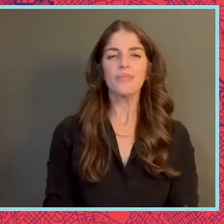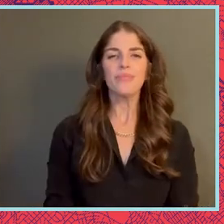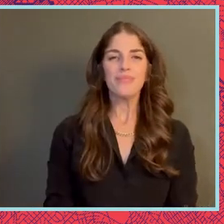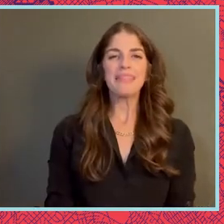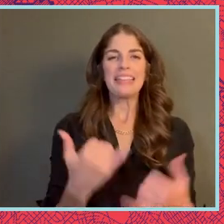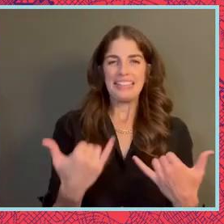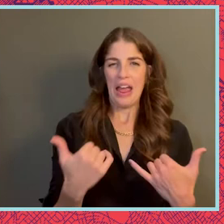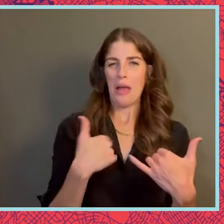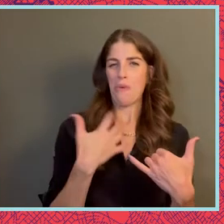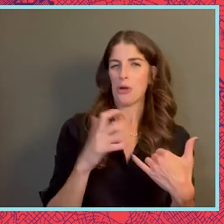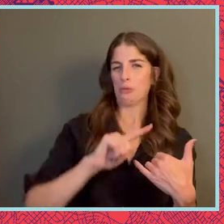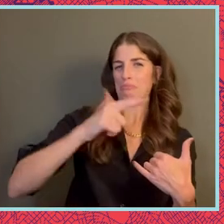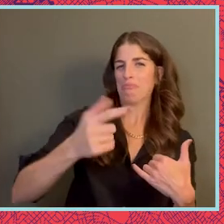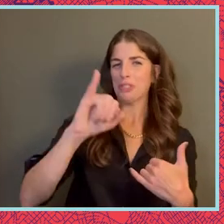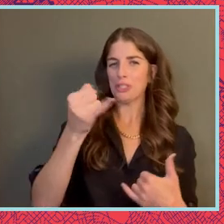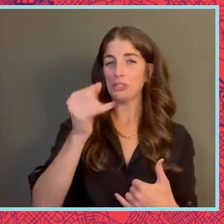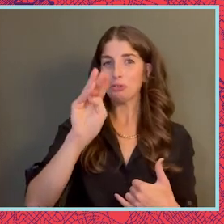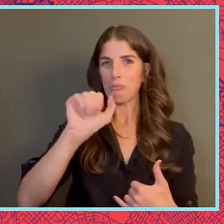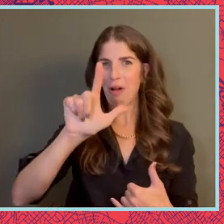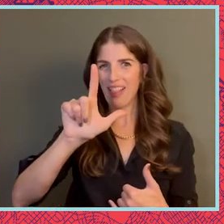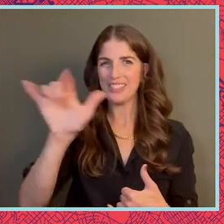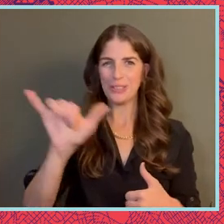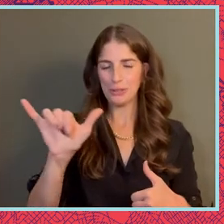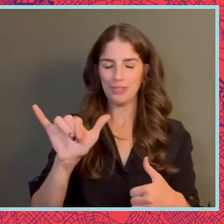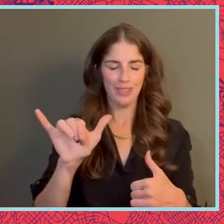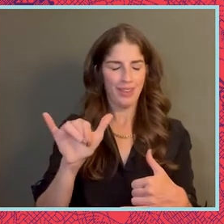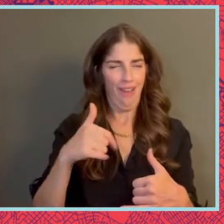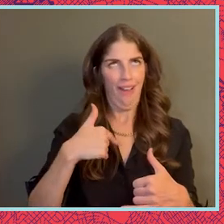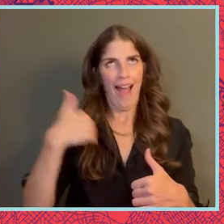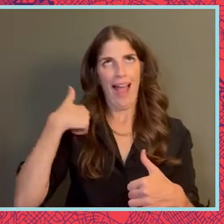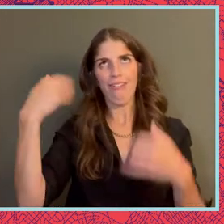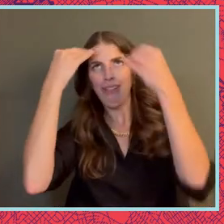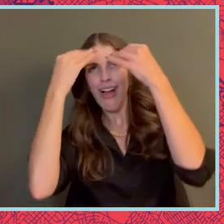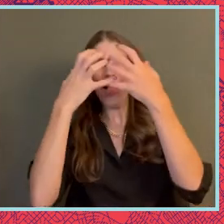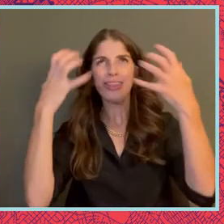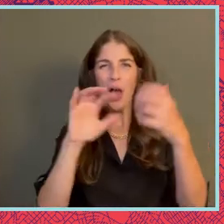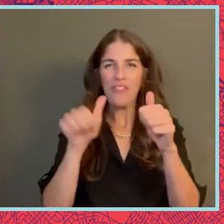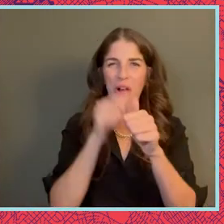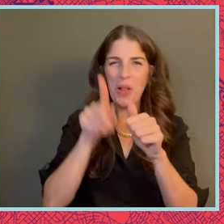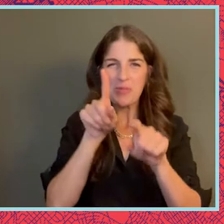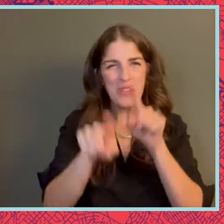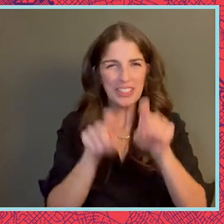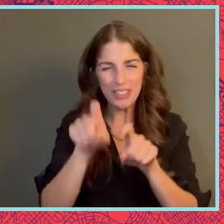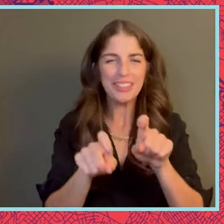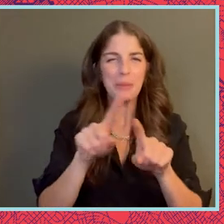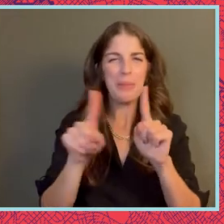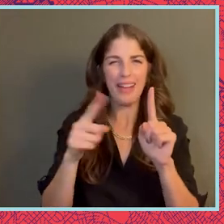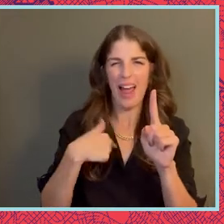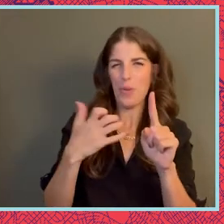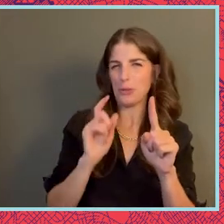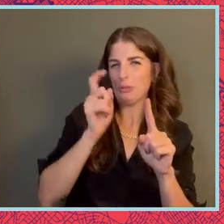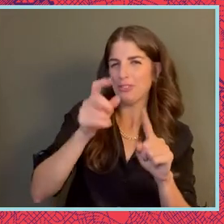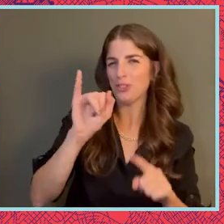so I want to give Jamal a chance to jump in here. I have lots of follow-up questions here for